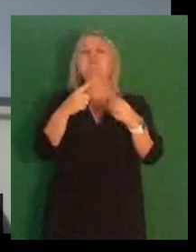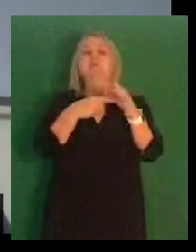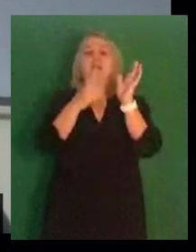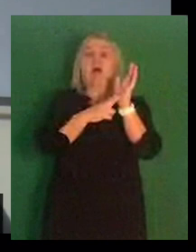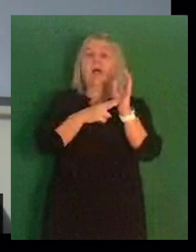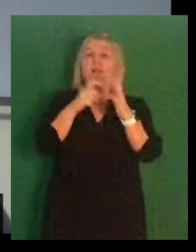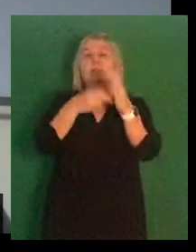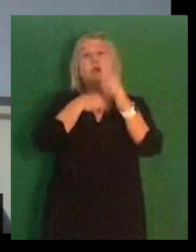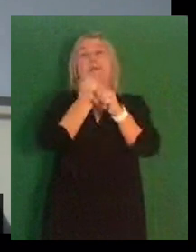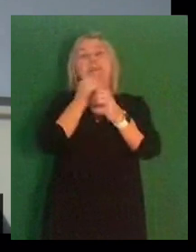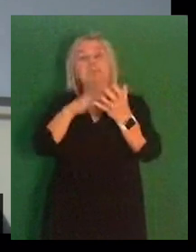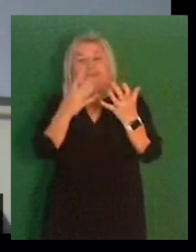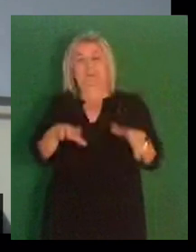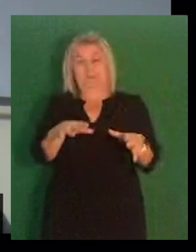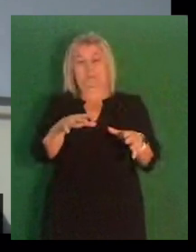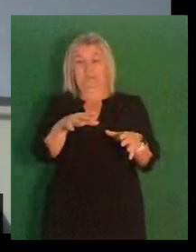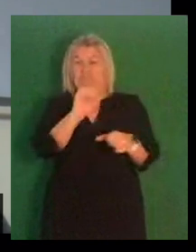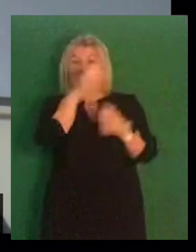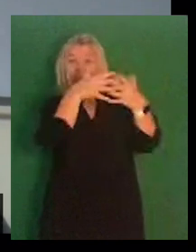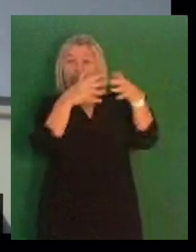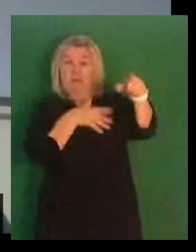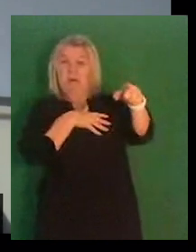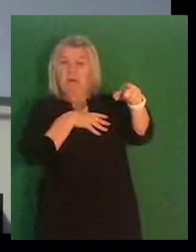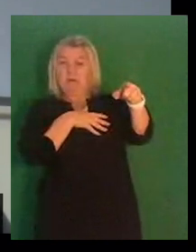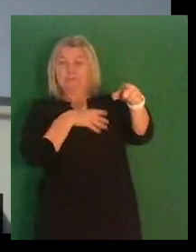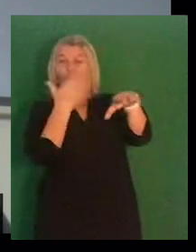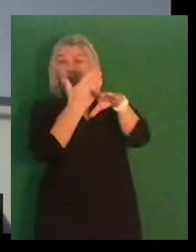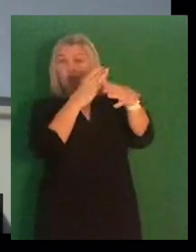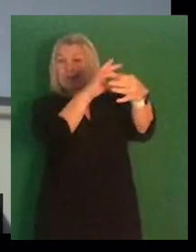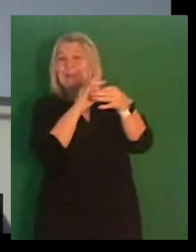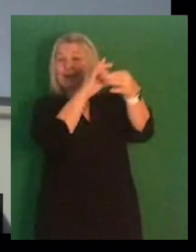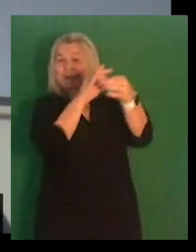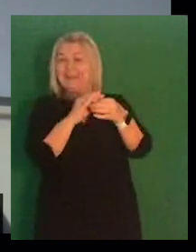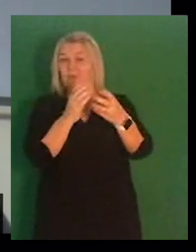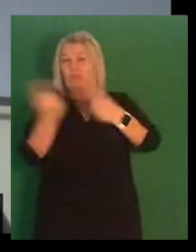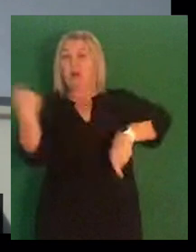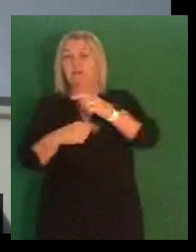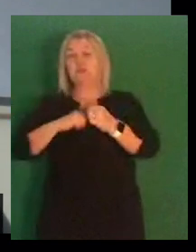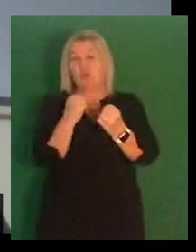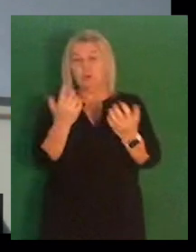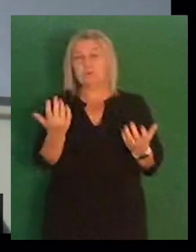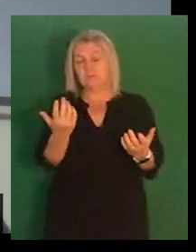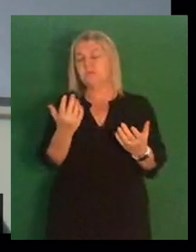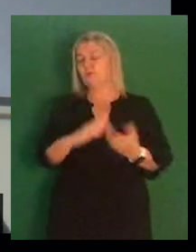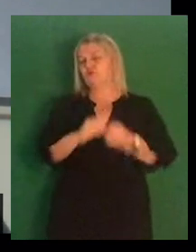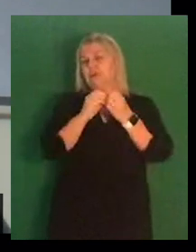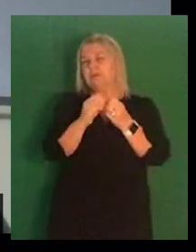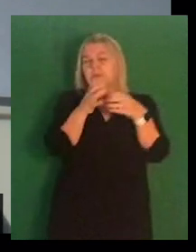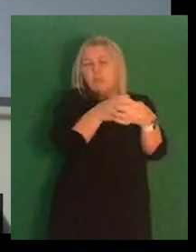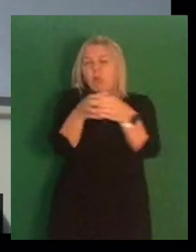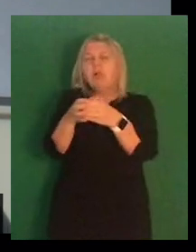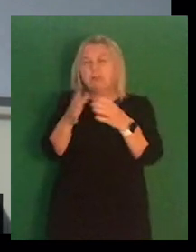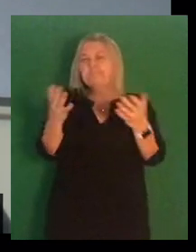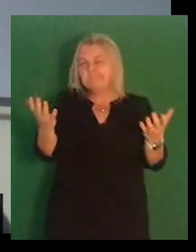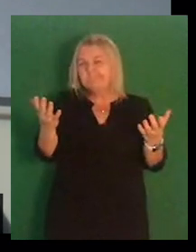from all across the world. So basically we put together small teams, and we're we're now getting towards the